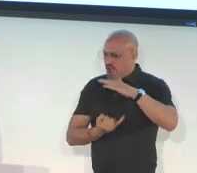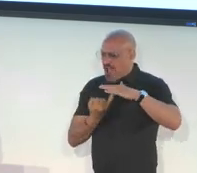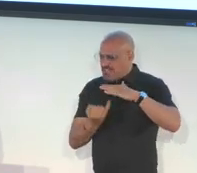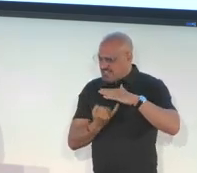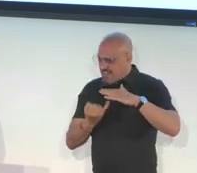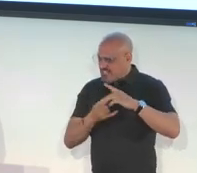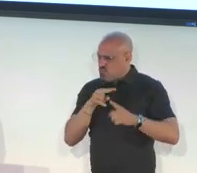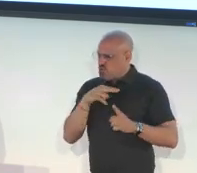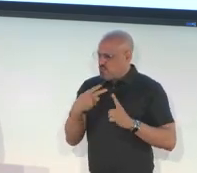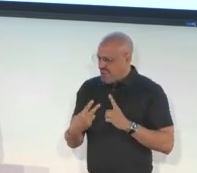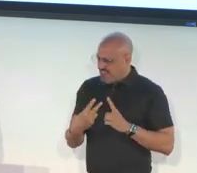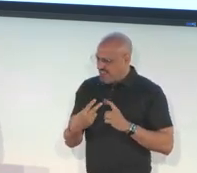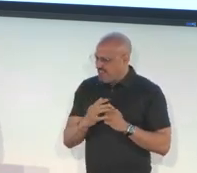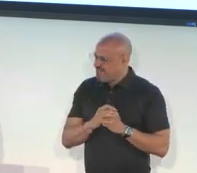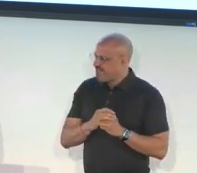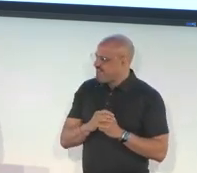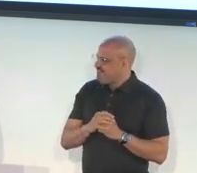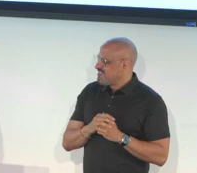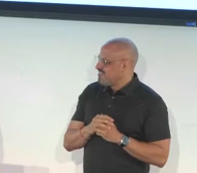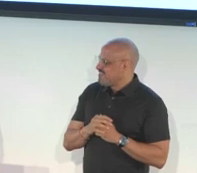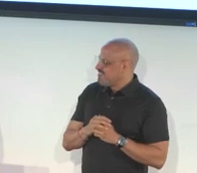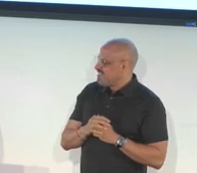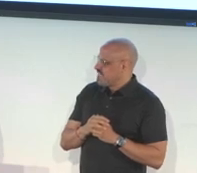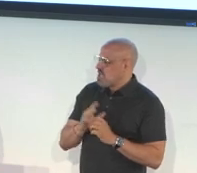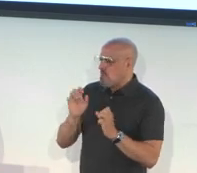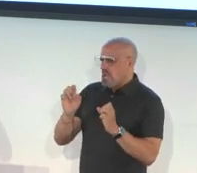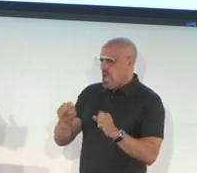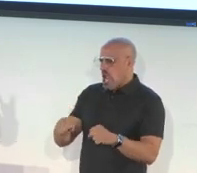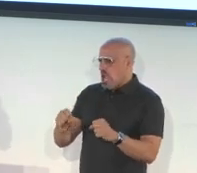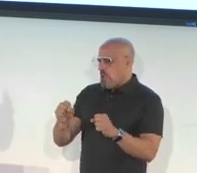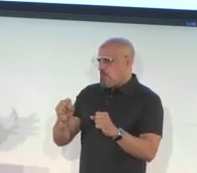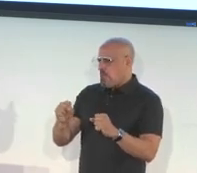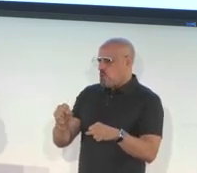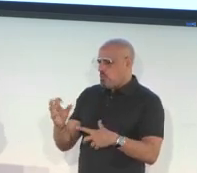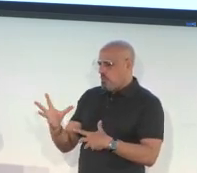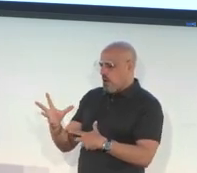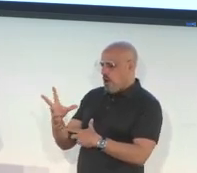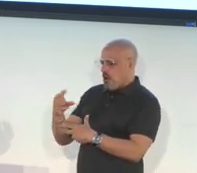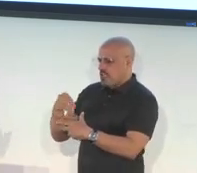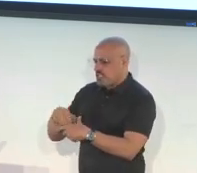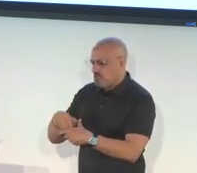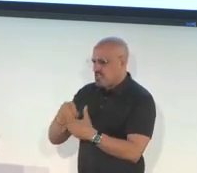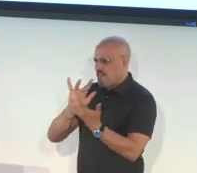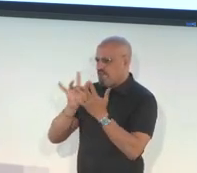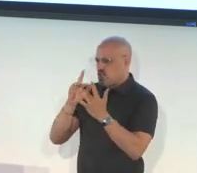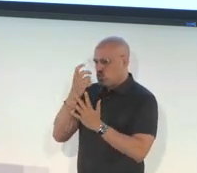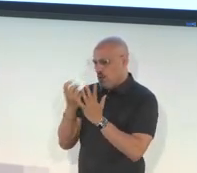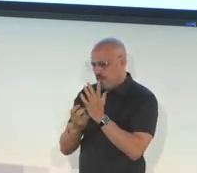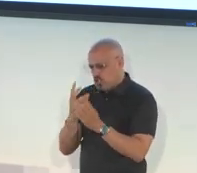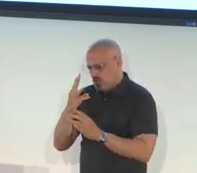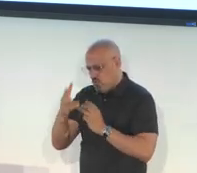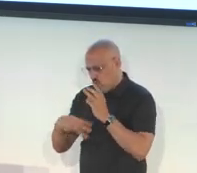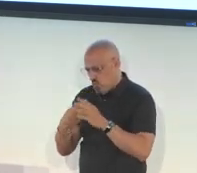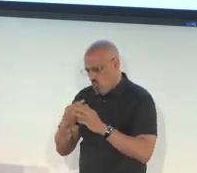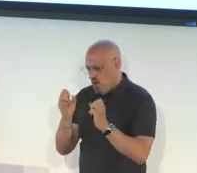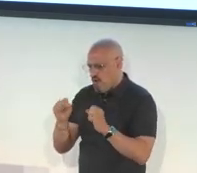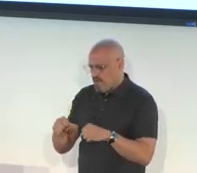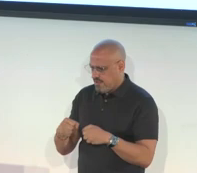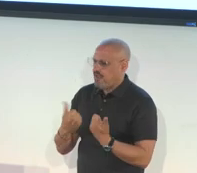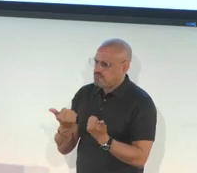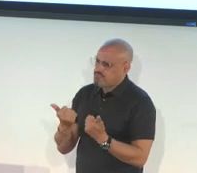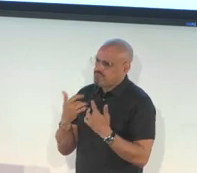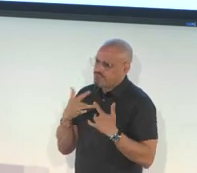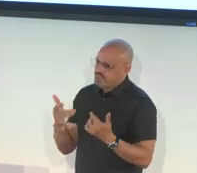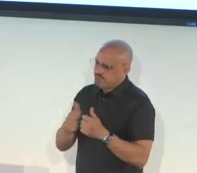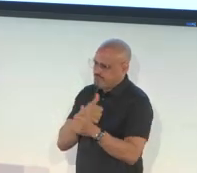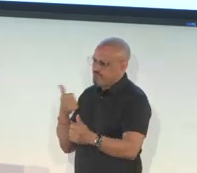social isolation perspective. That being able to, you know, participate in virtual immersive worlds can lead someone away from the world, but